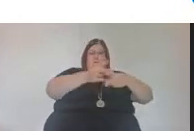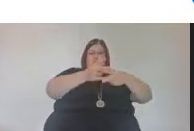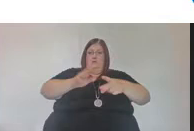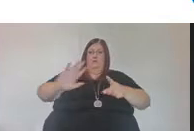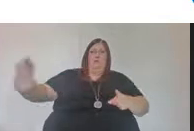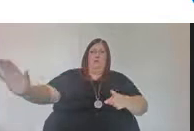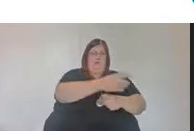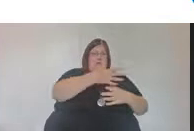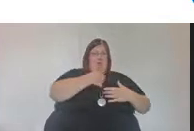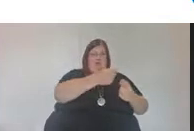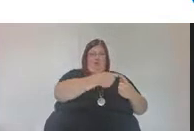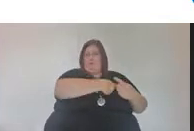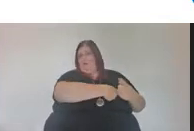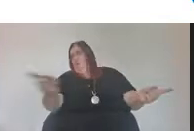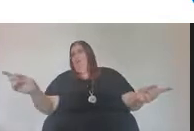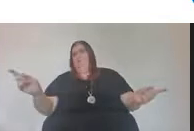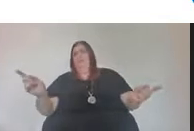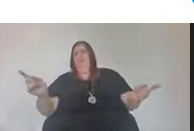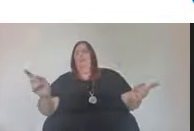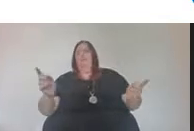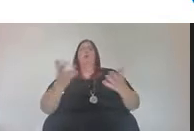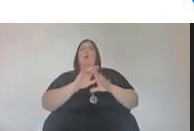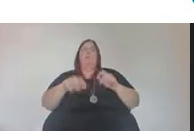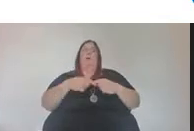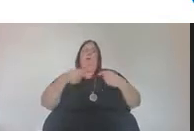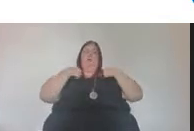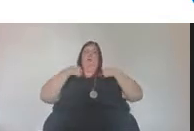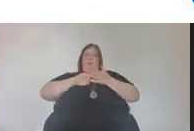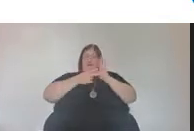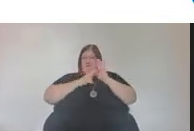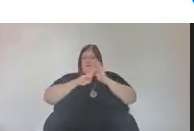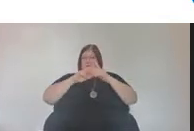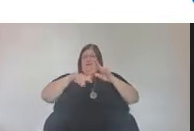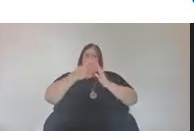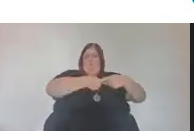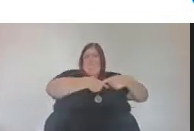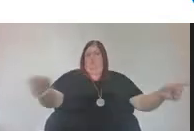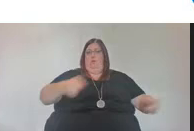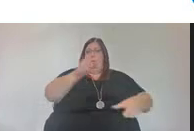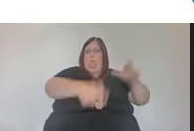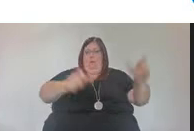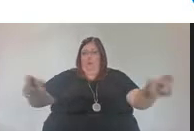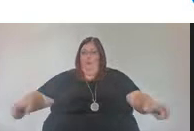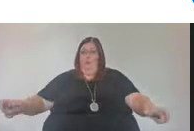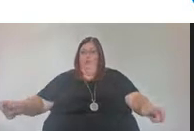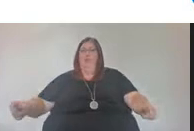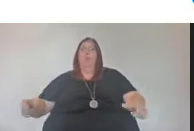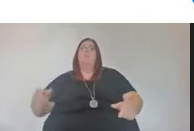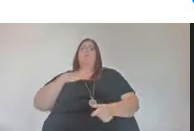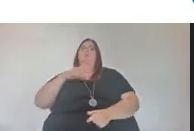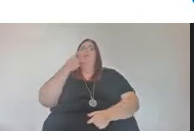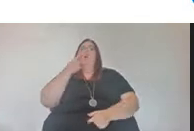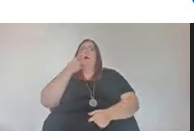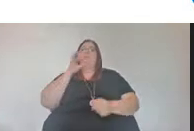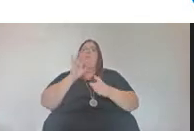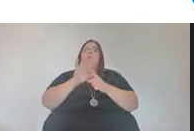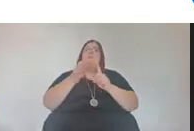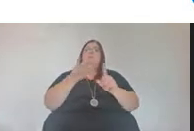around the person and not our organisations. It looks to design targeted services which